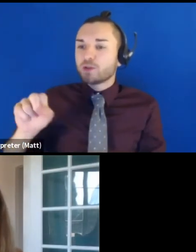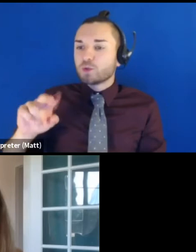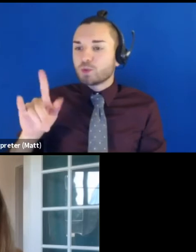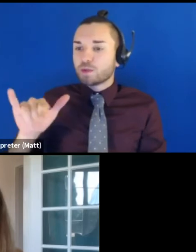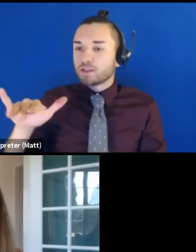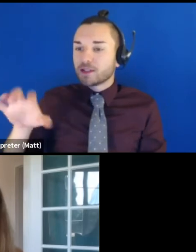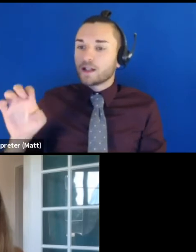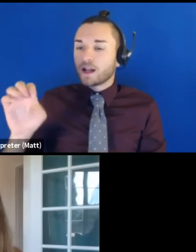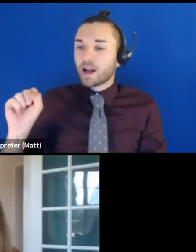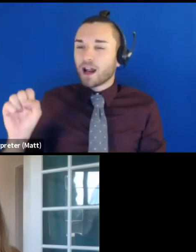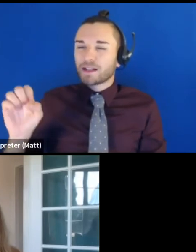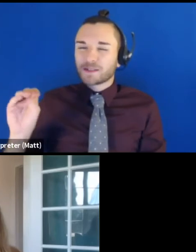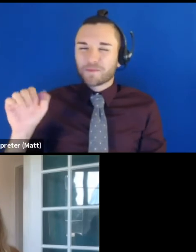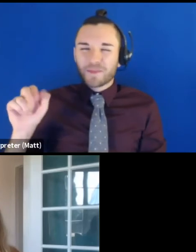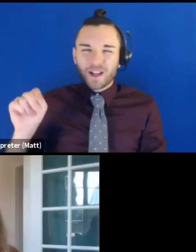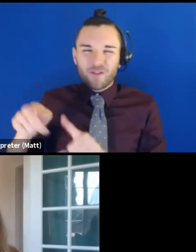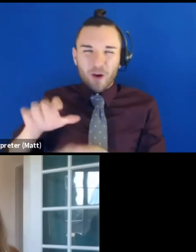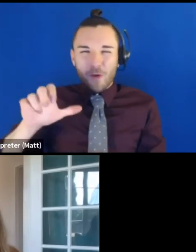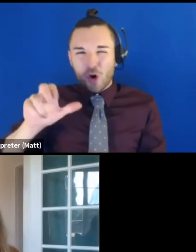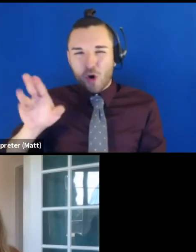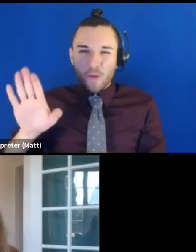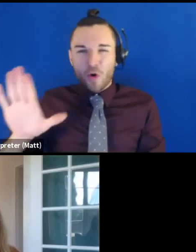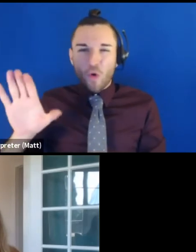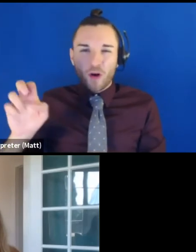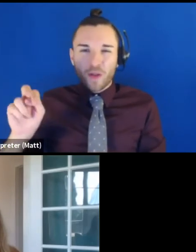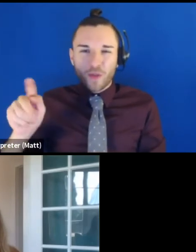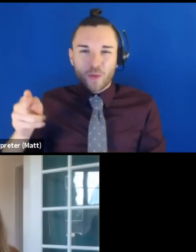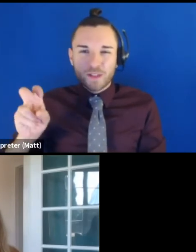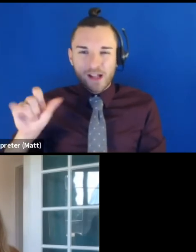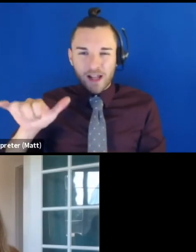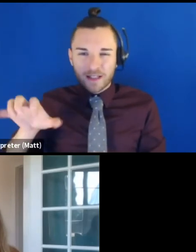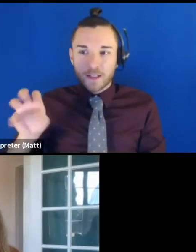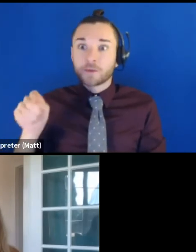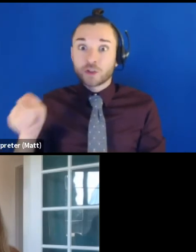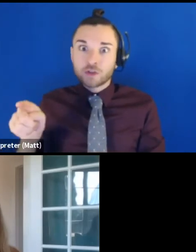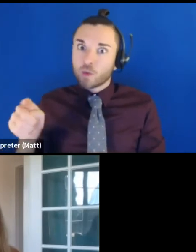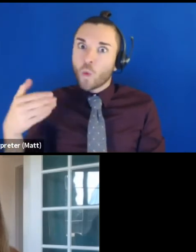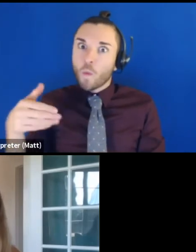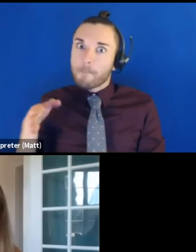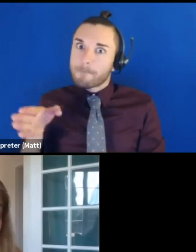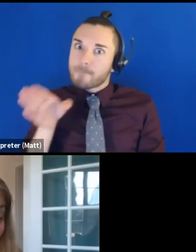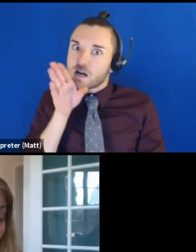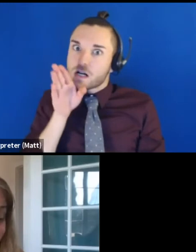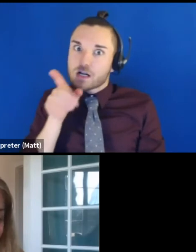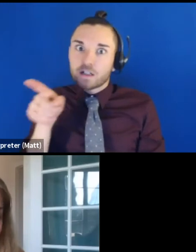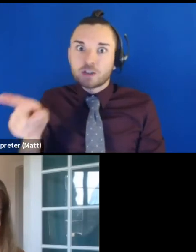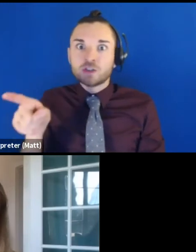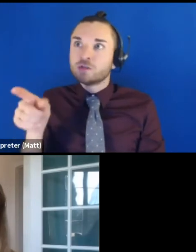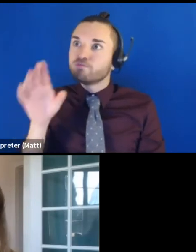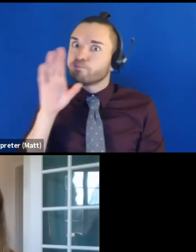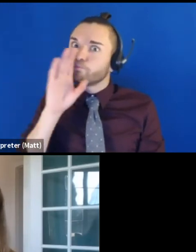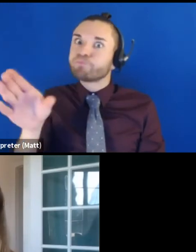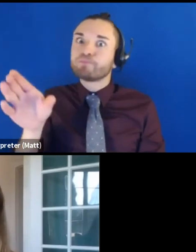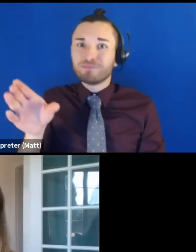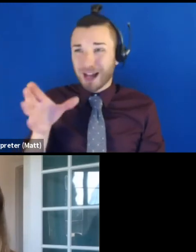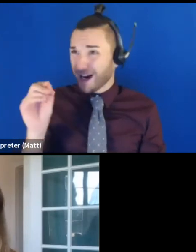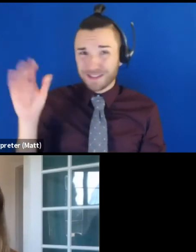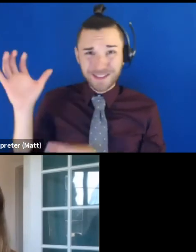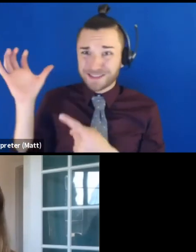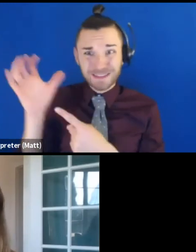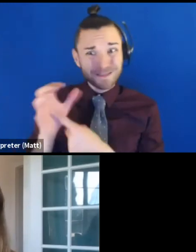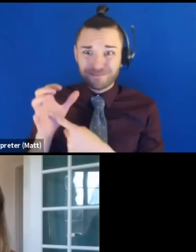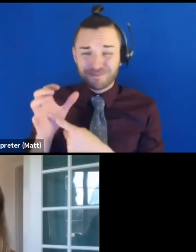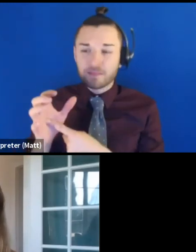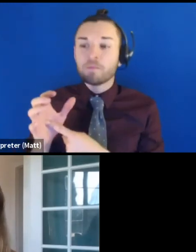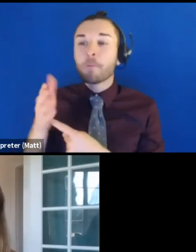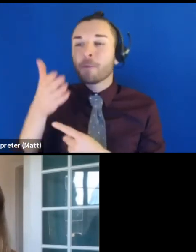from Curb Your Enthusiasm. And you know, she's a real bitch. She's great. And part of the thing is that her